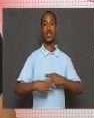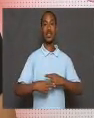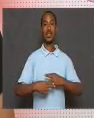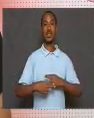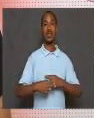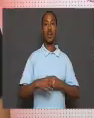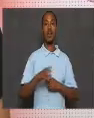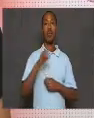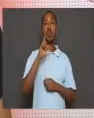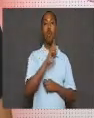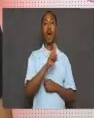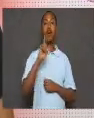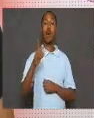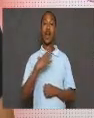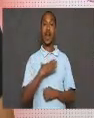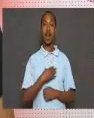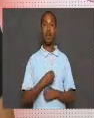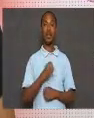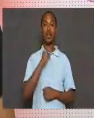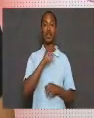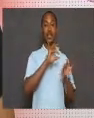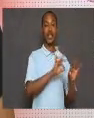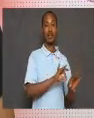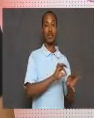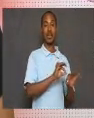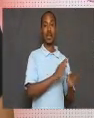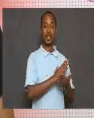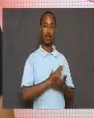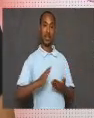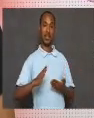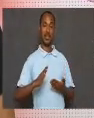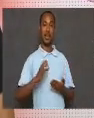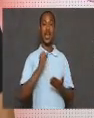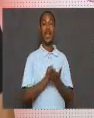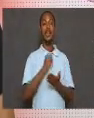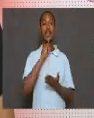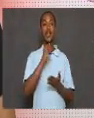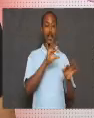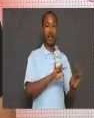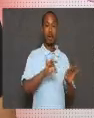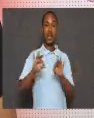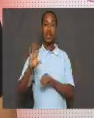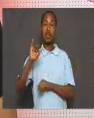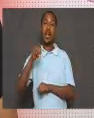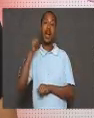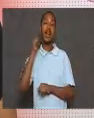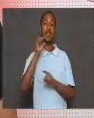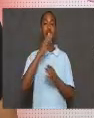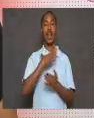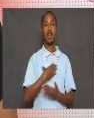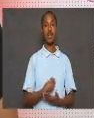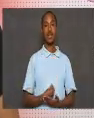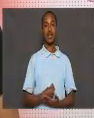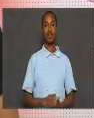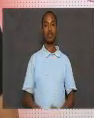reaction, as when one element is displaced, it is replaced by